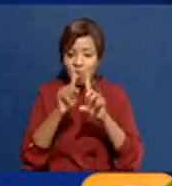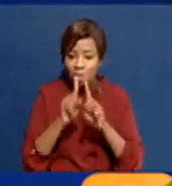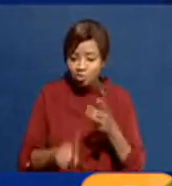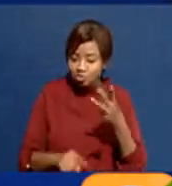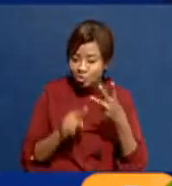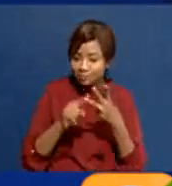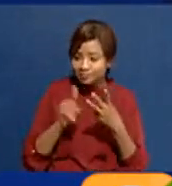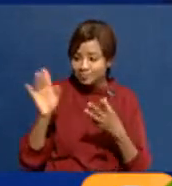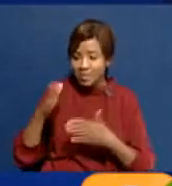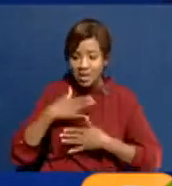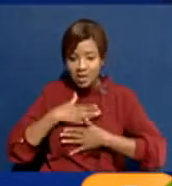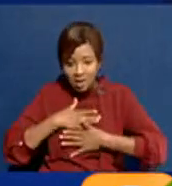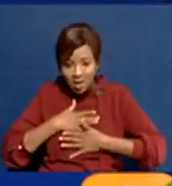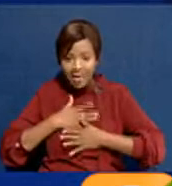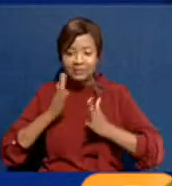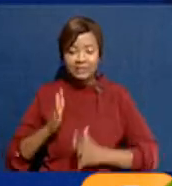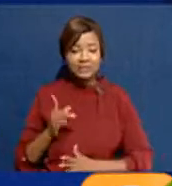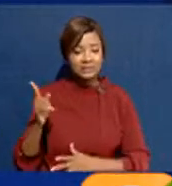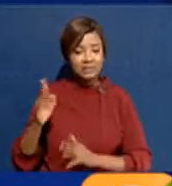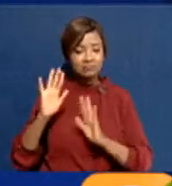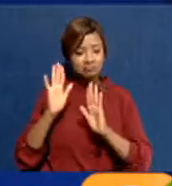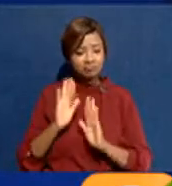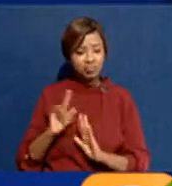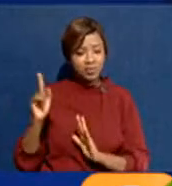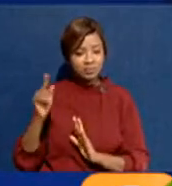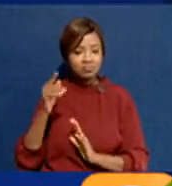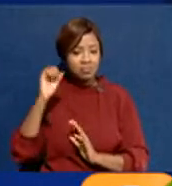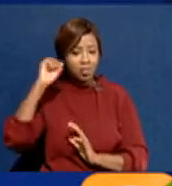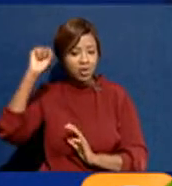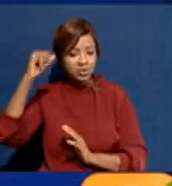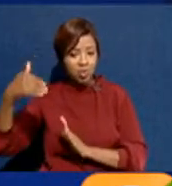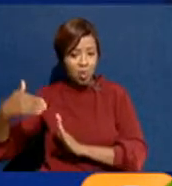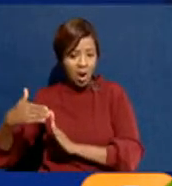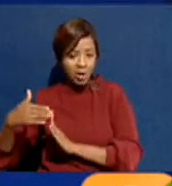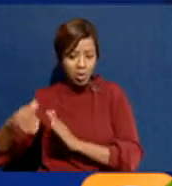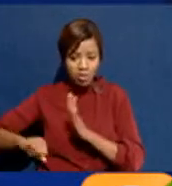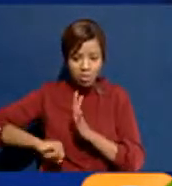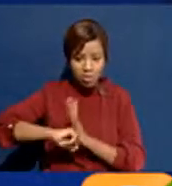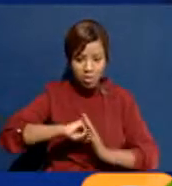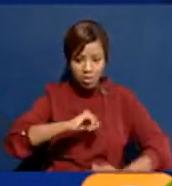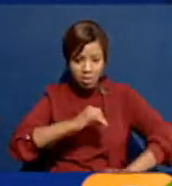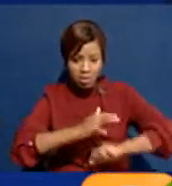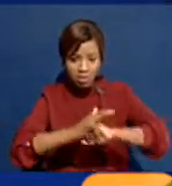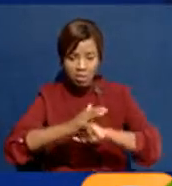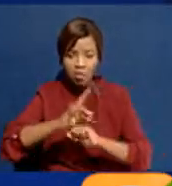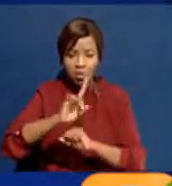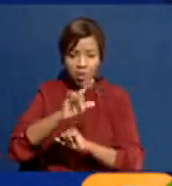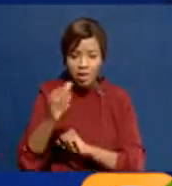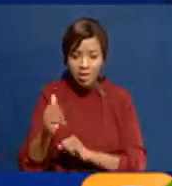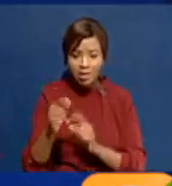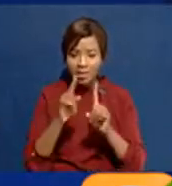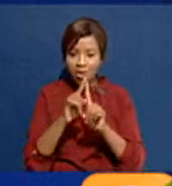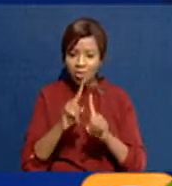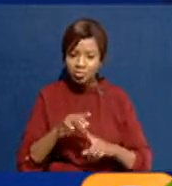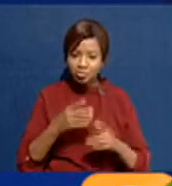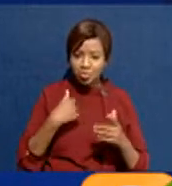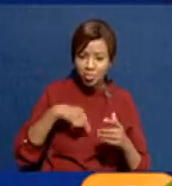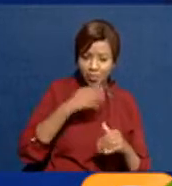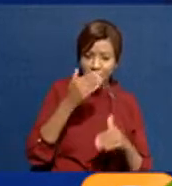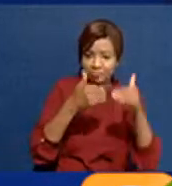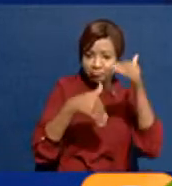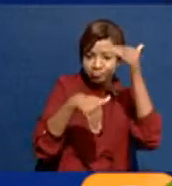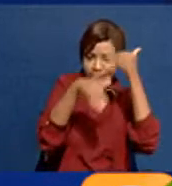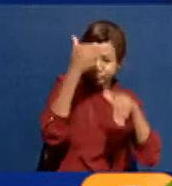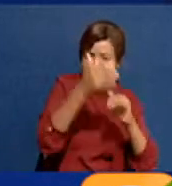here, because we need the political arm as well. Okay. So when we work together as professionals and we have the political, you know, side, you